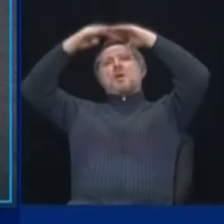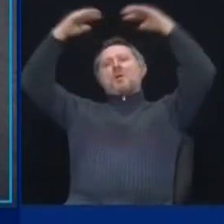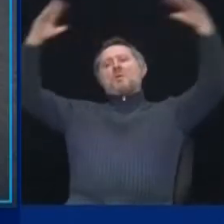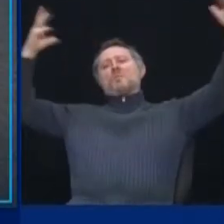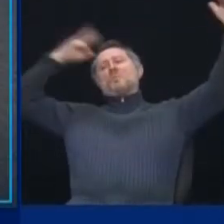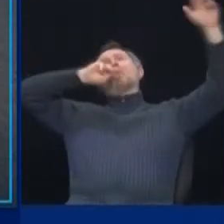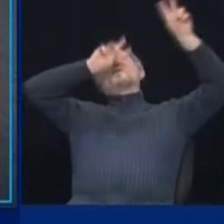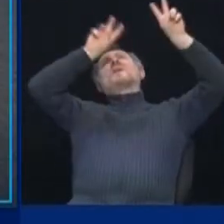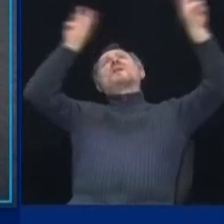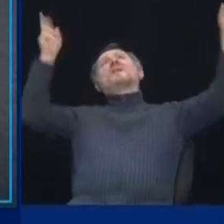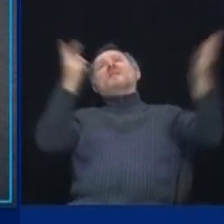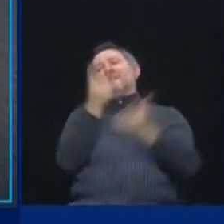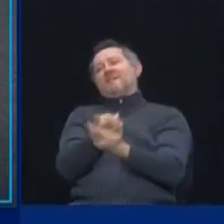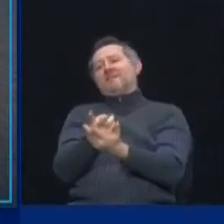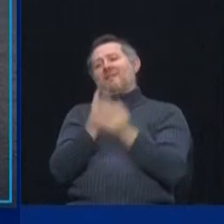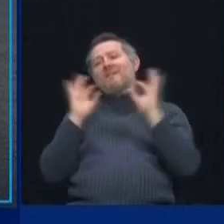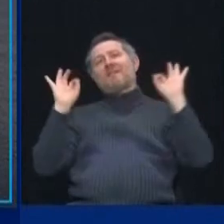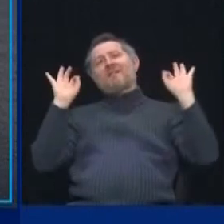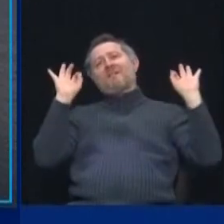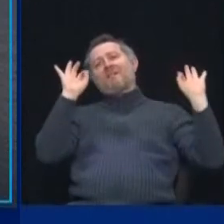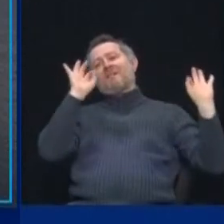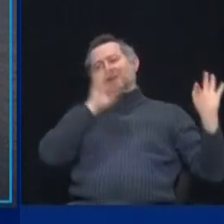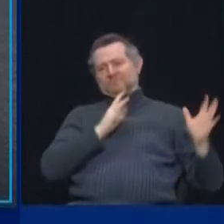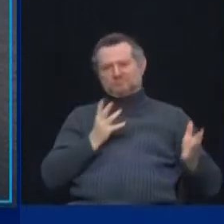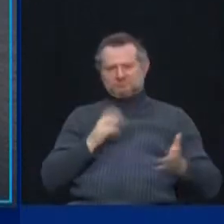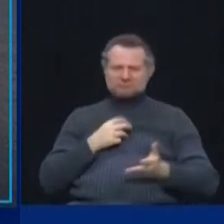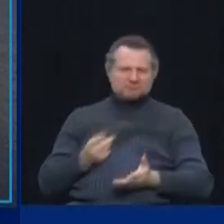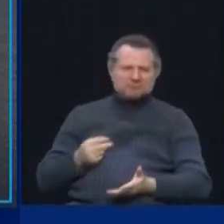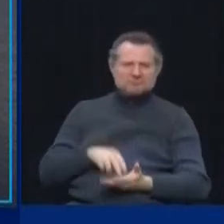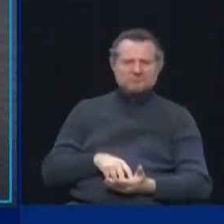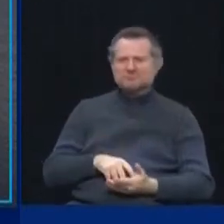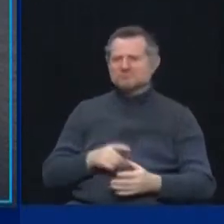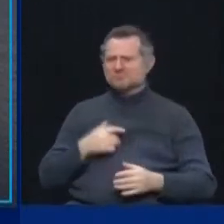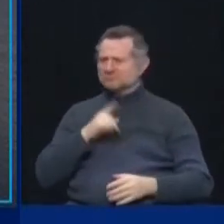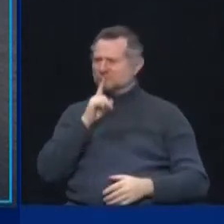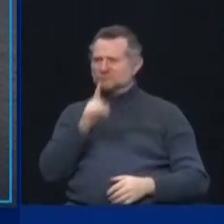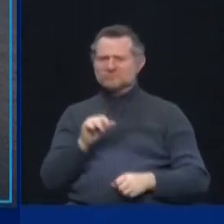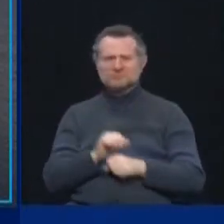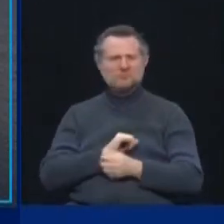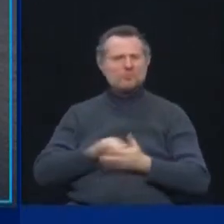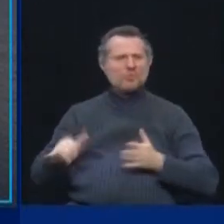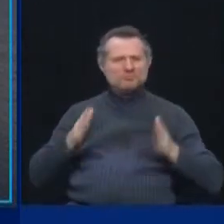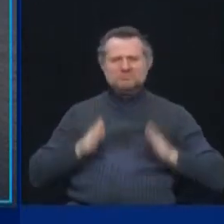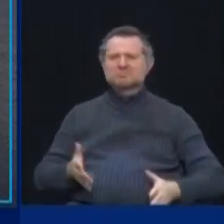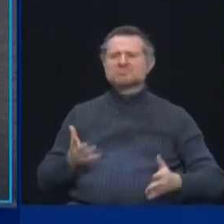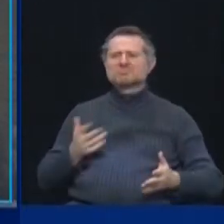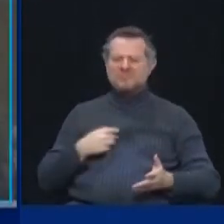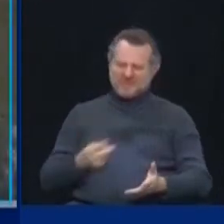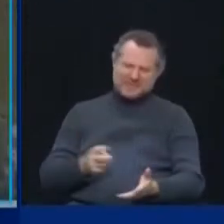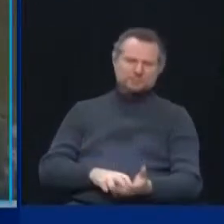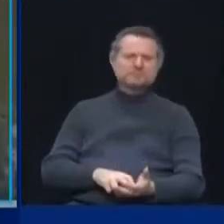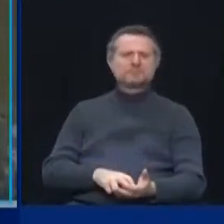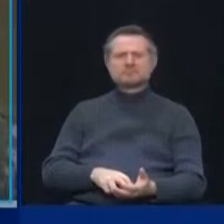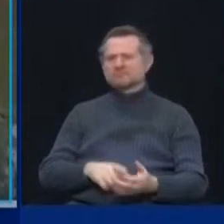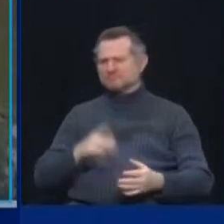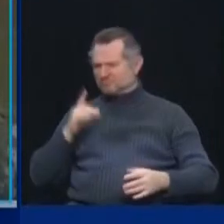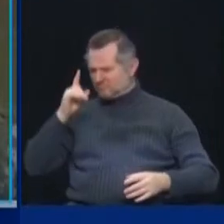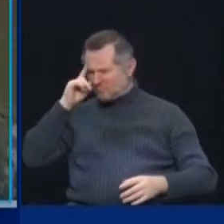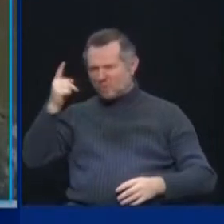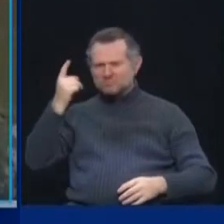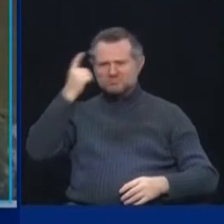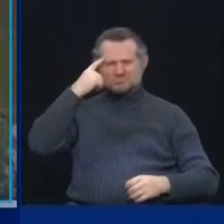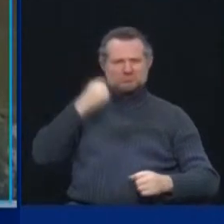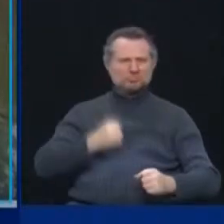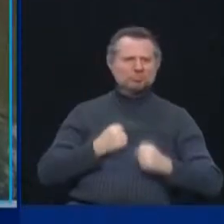get up? If you're a real New Yorker, you get up smarter, you get up stronger, you get up